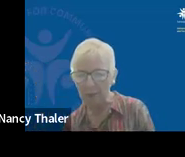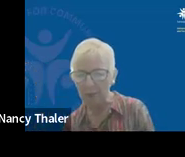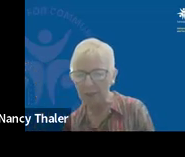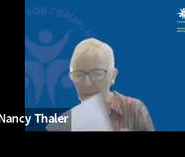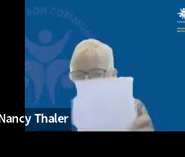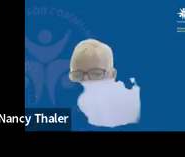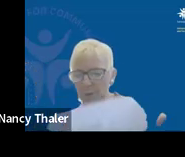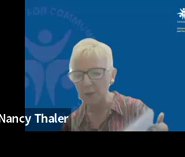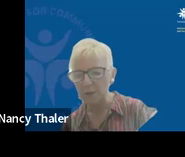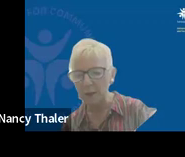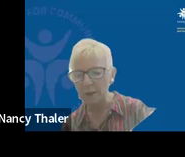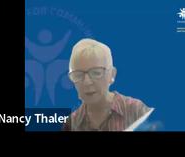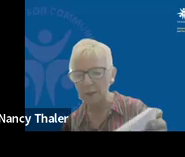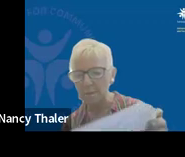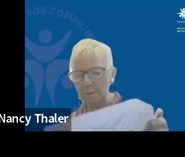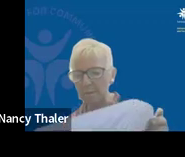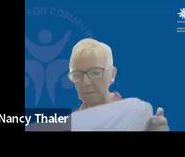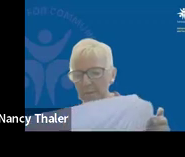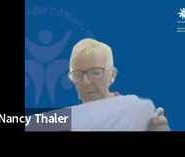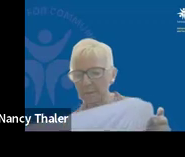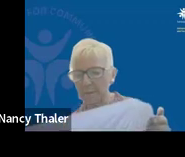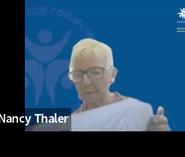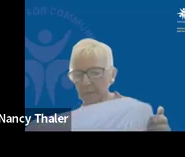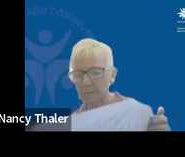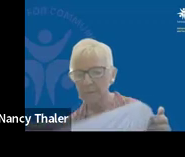my notes here because I made some notes about